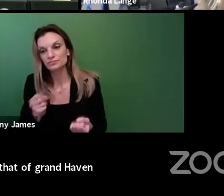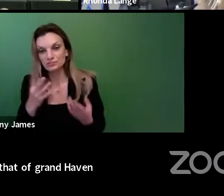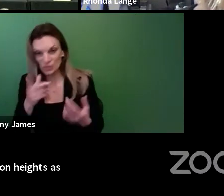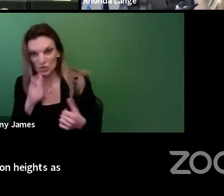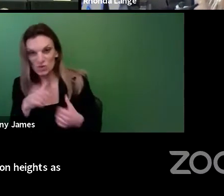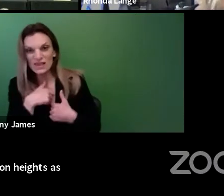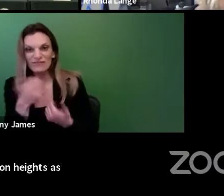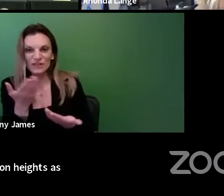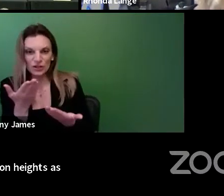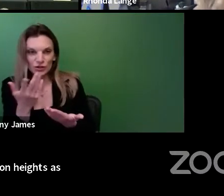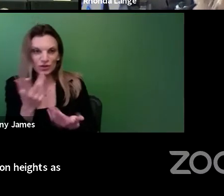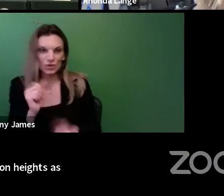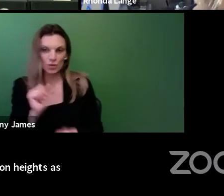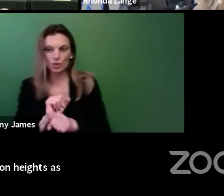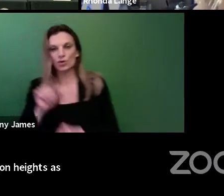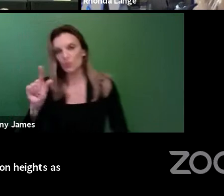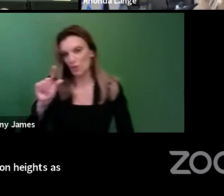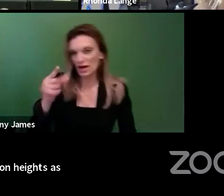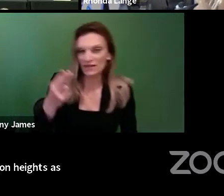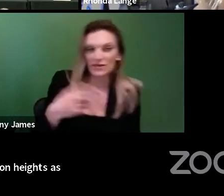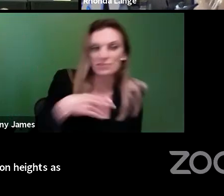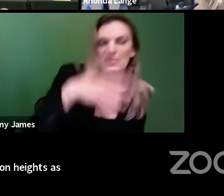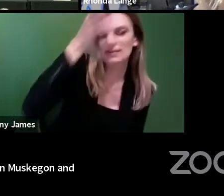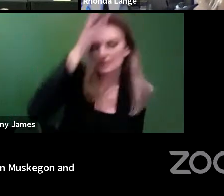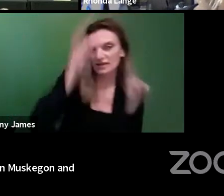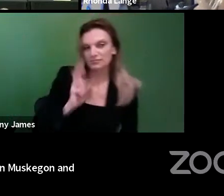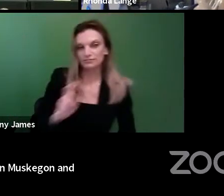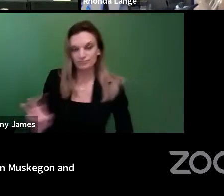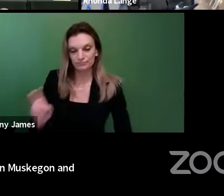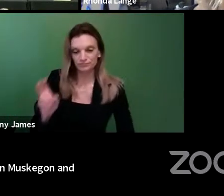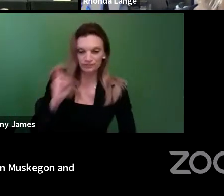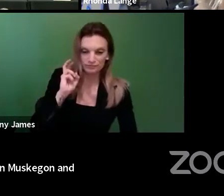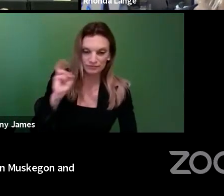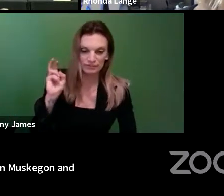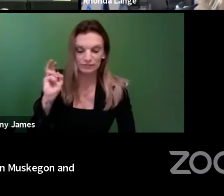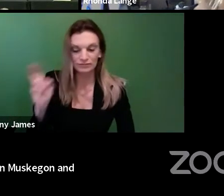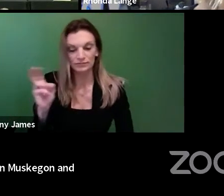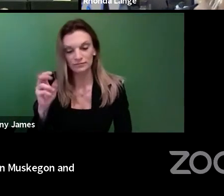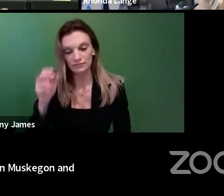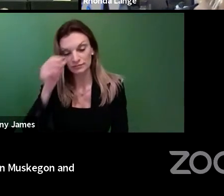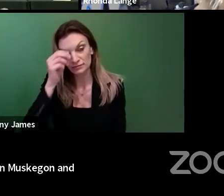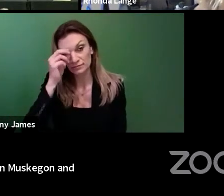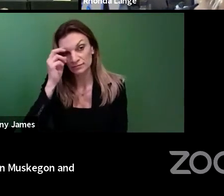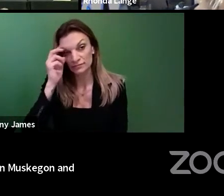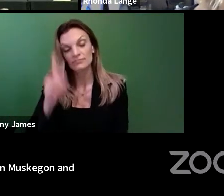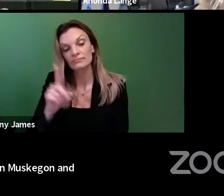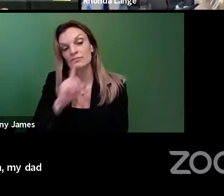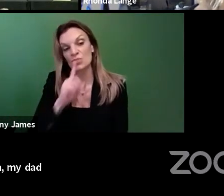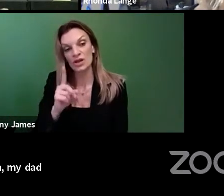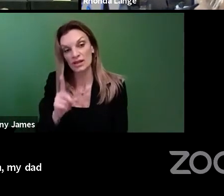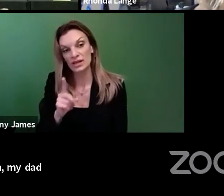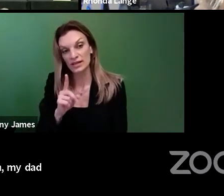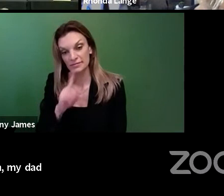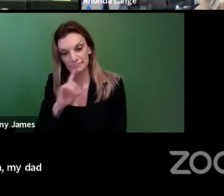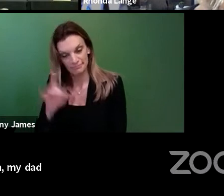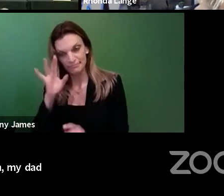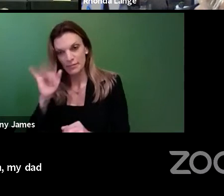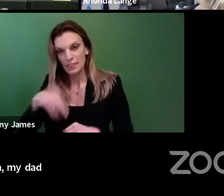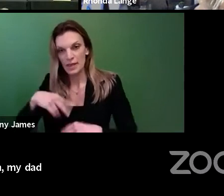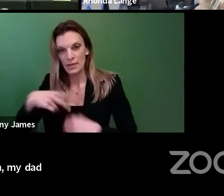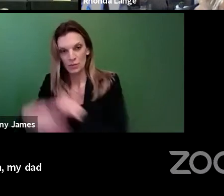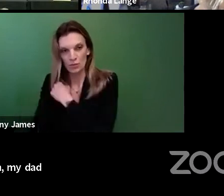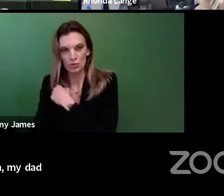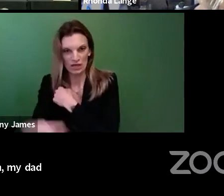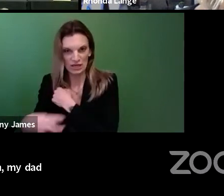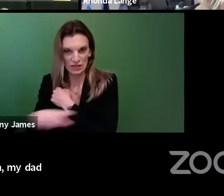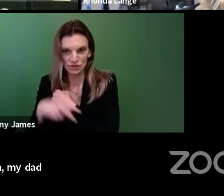in Muskegon and work in Grand Haven. My dad commuted to Grand Haven across the very divisive drawbridge that